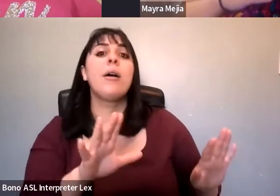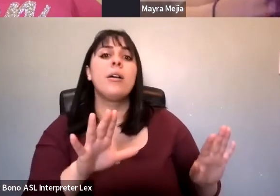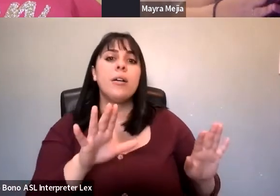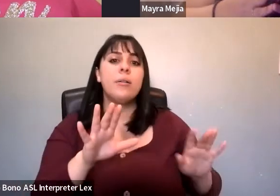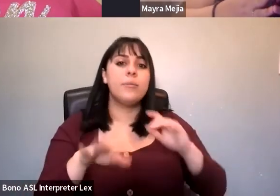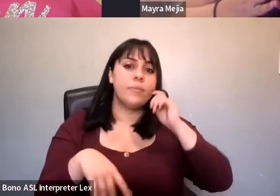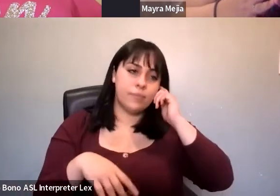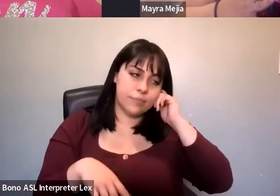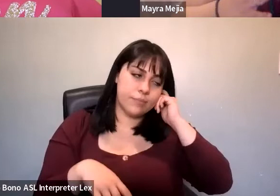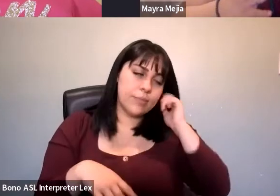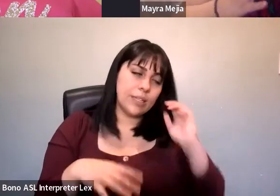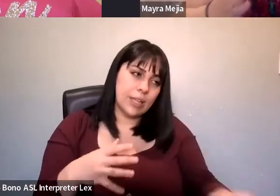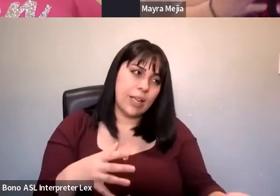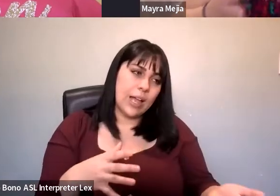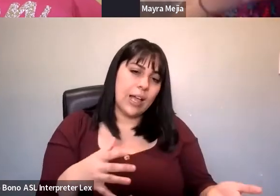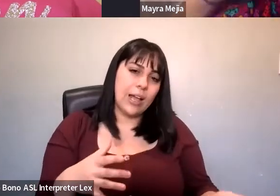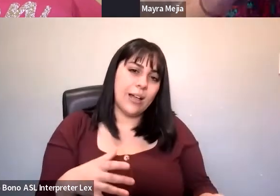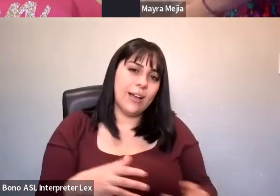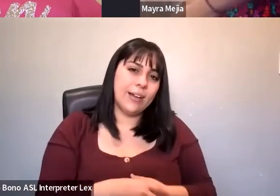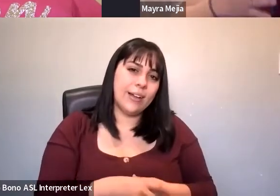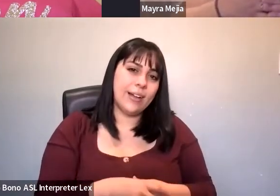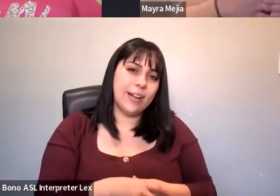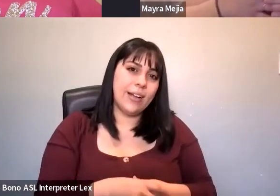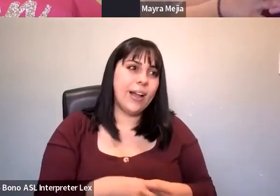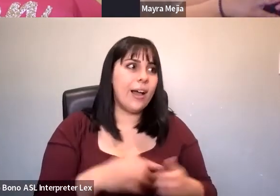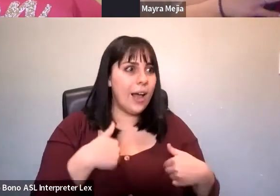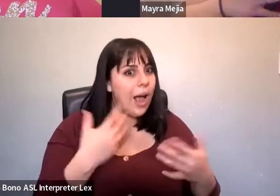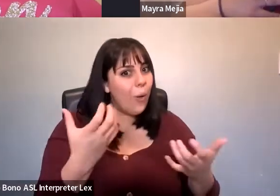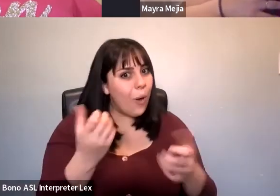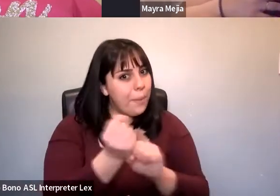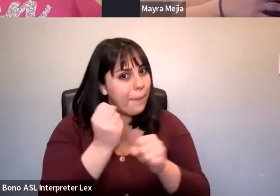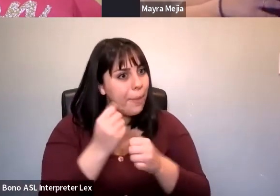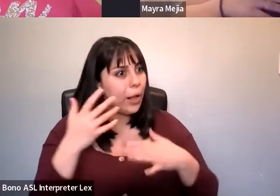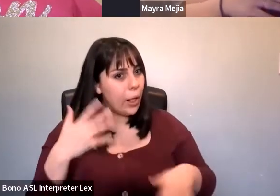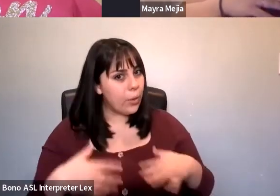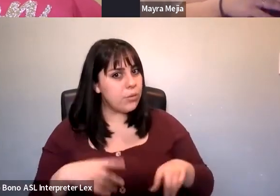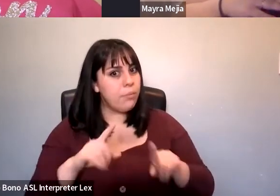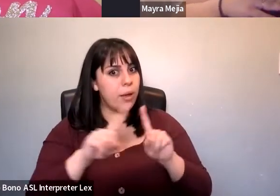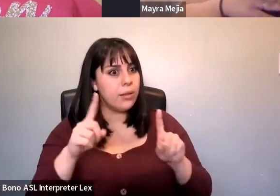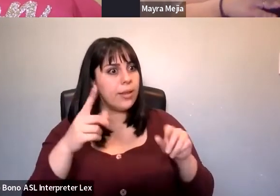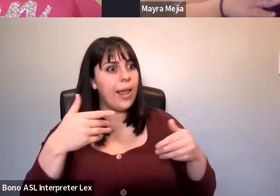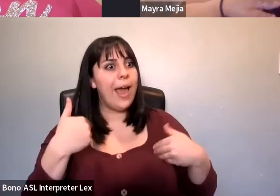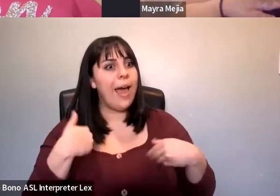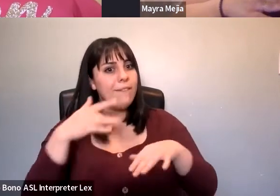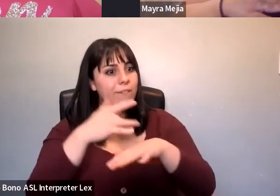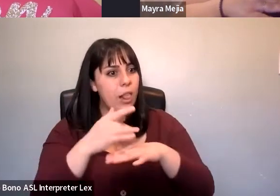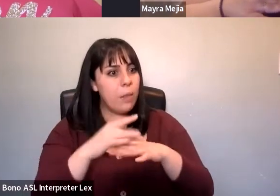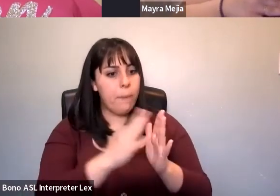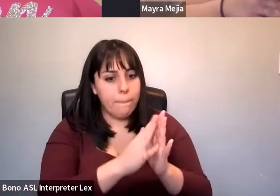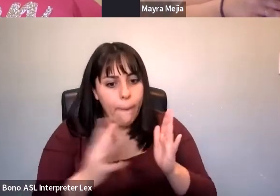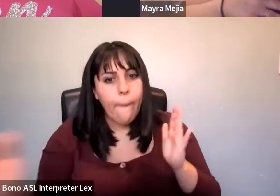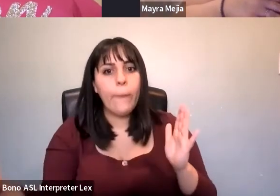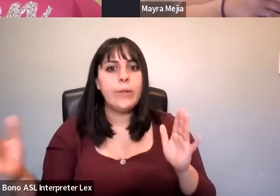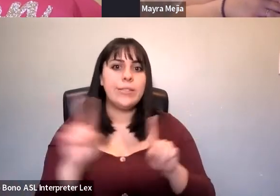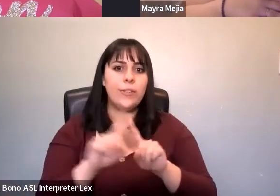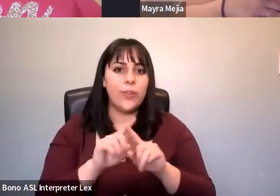available in a plethora of like larger extended sizing. So yes, definitely. I have to find someone that fits that